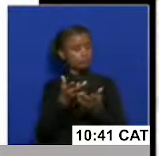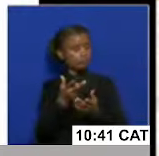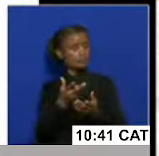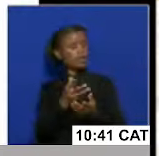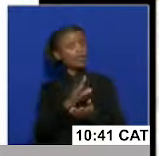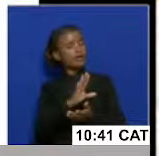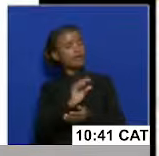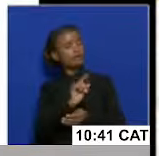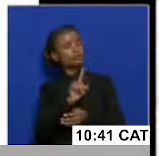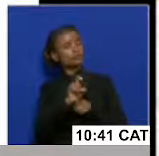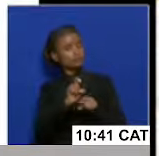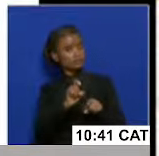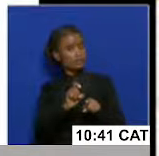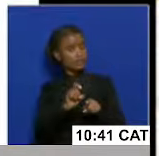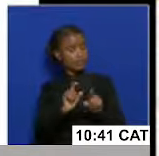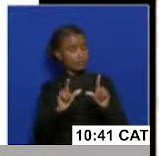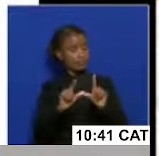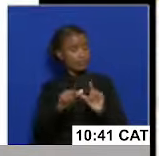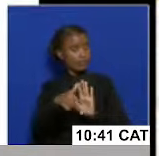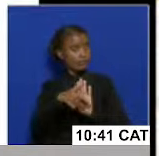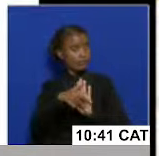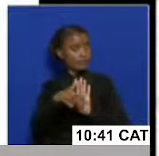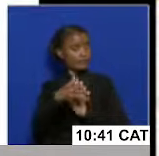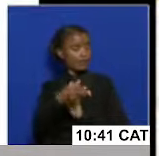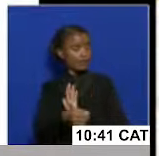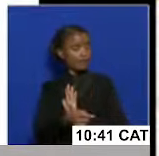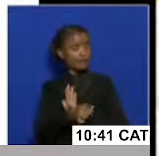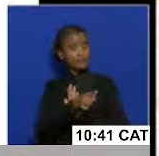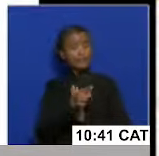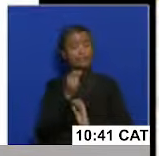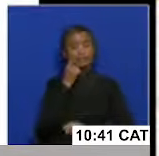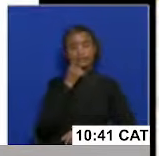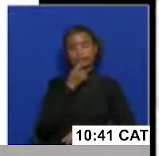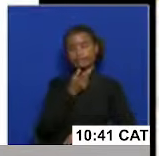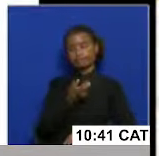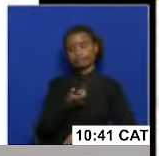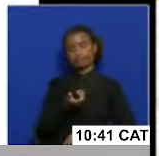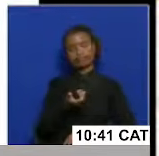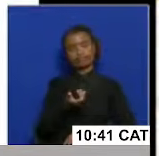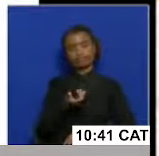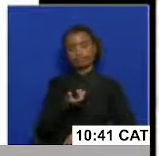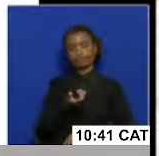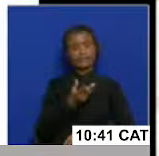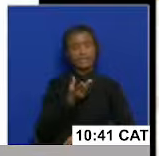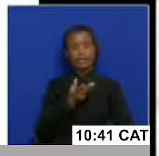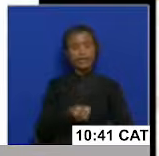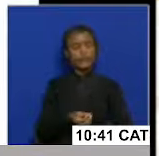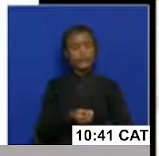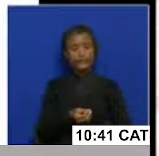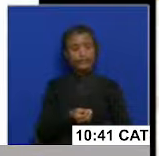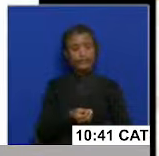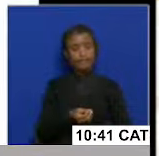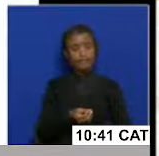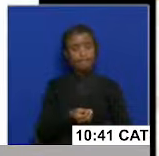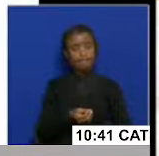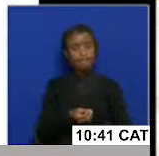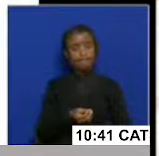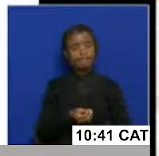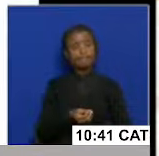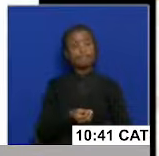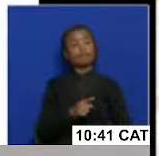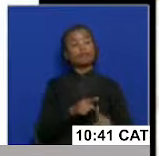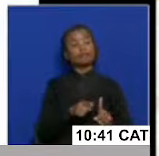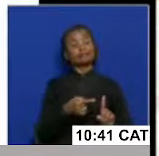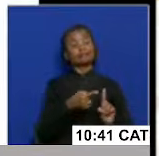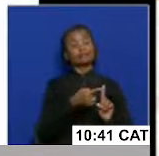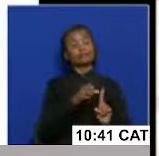The owner admitted that he didn't have the permits. Officer Stolz, Mackenzie,